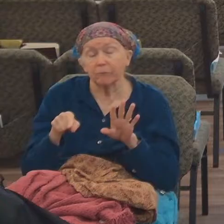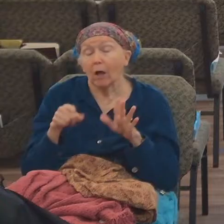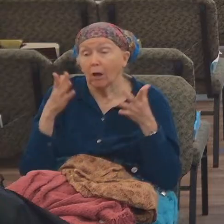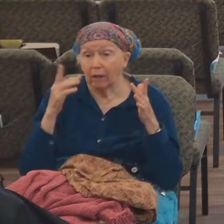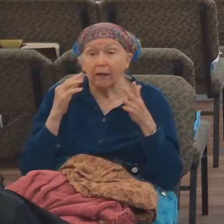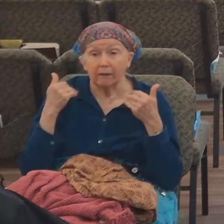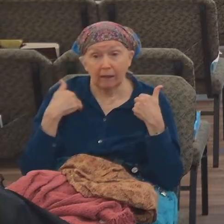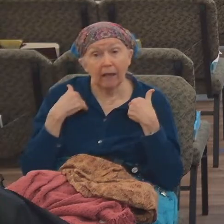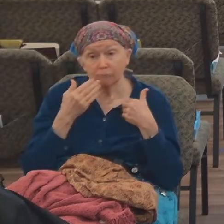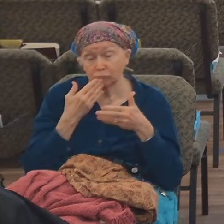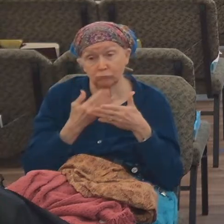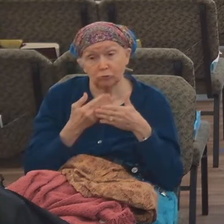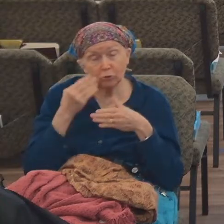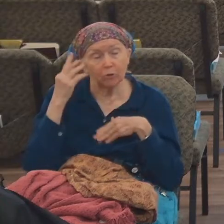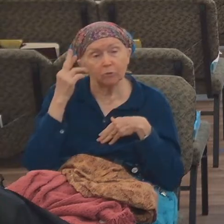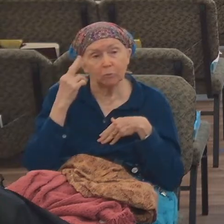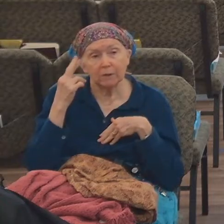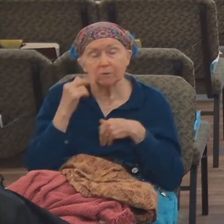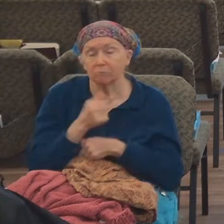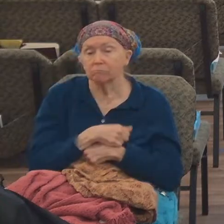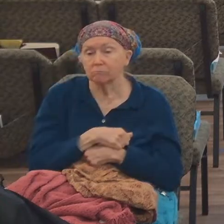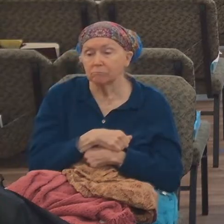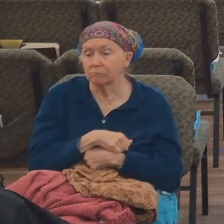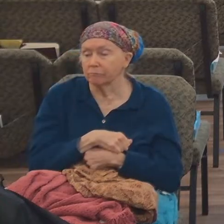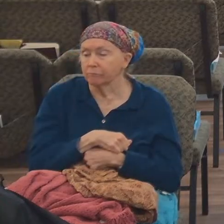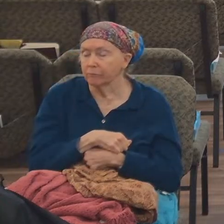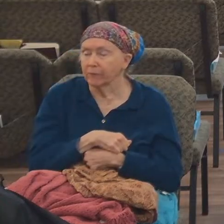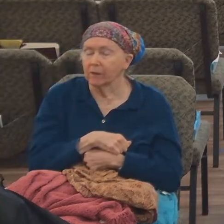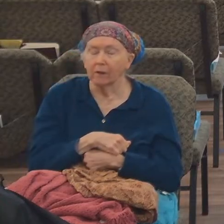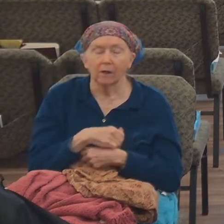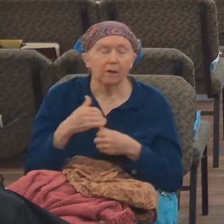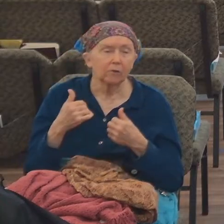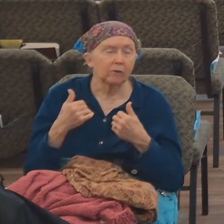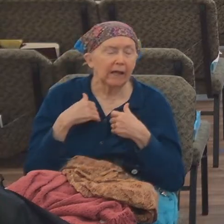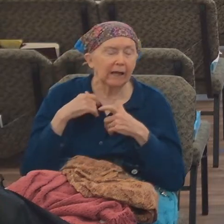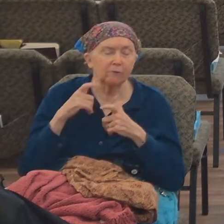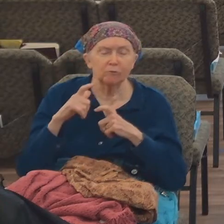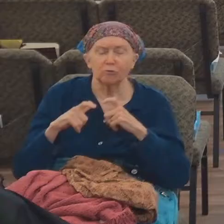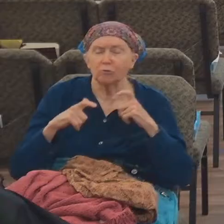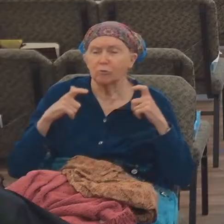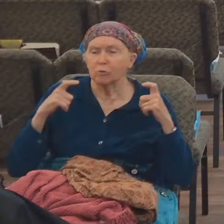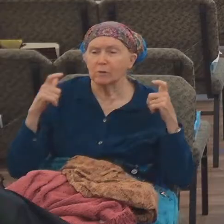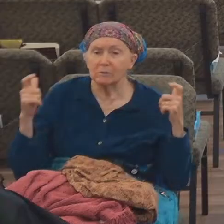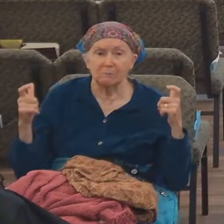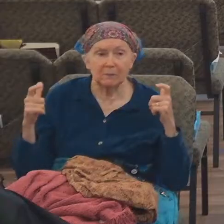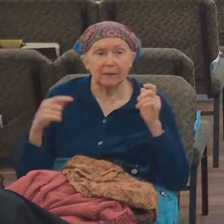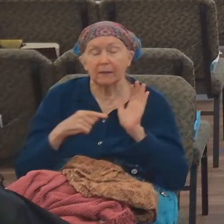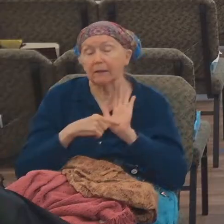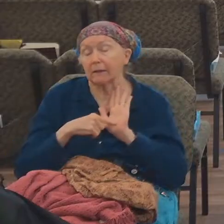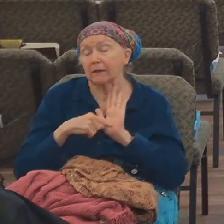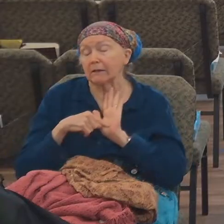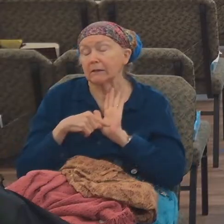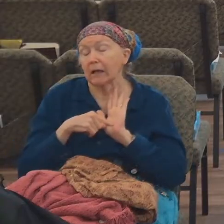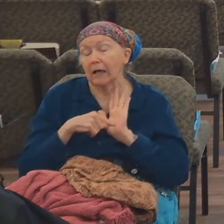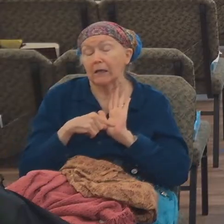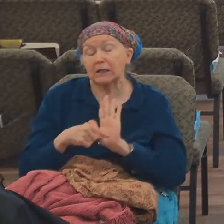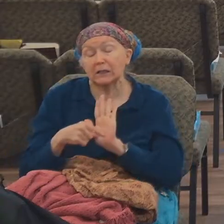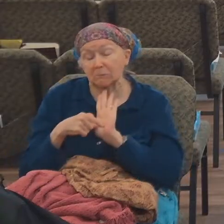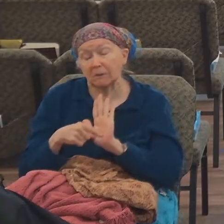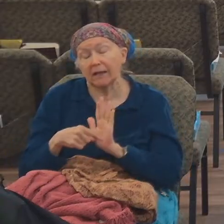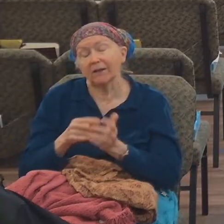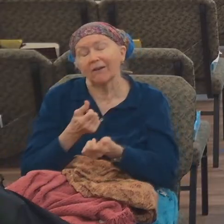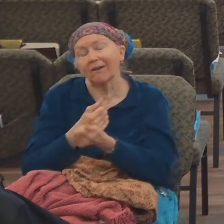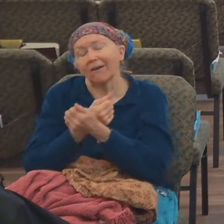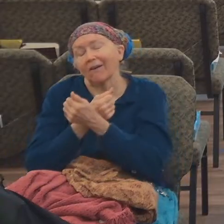does that for a reason. There's this tremendous display of affection that